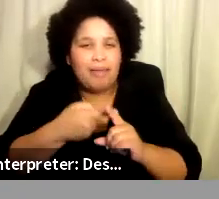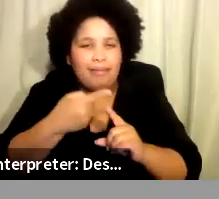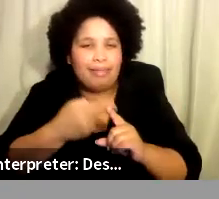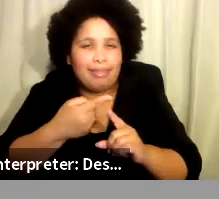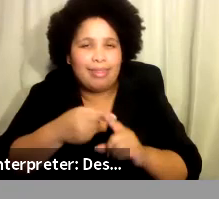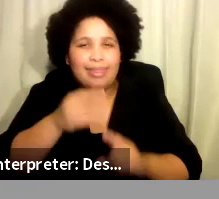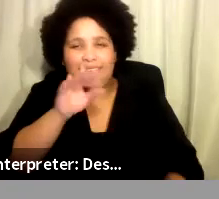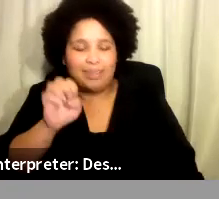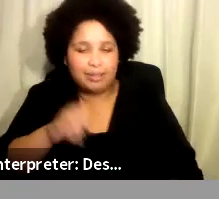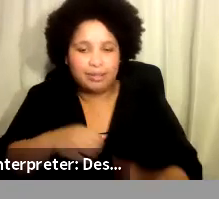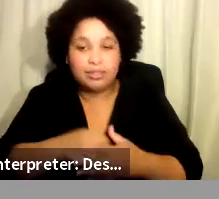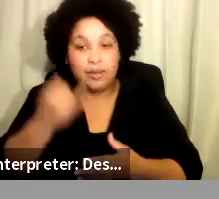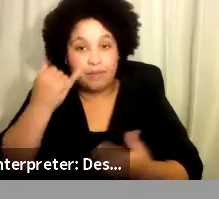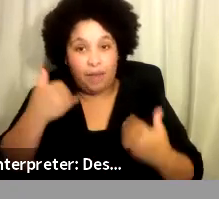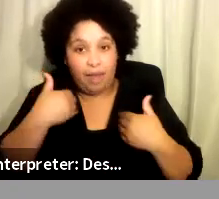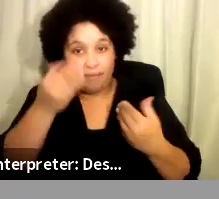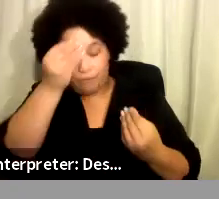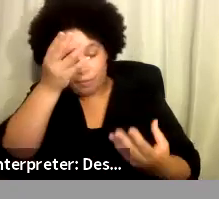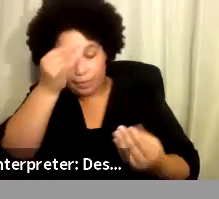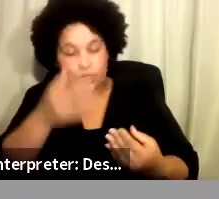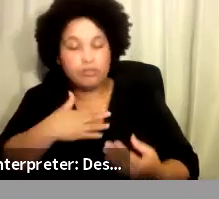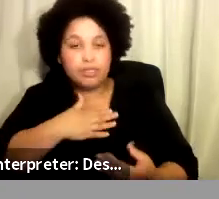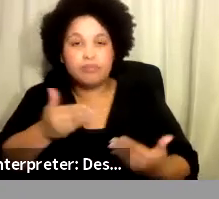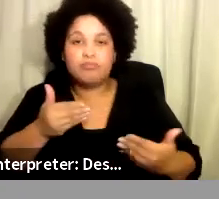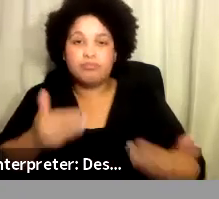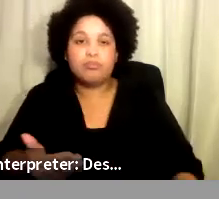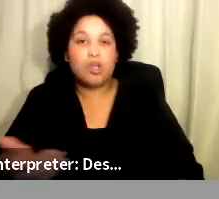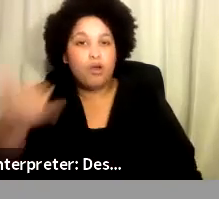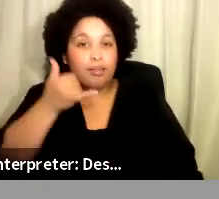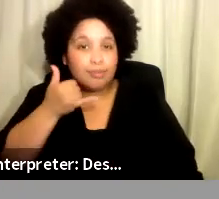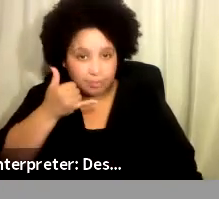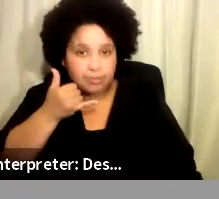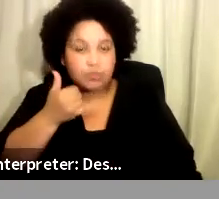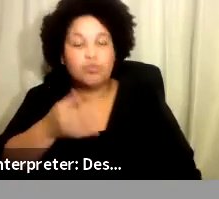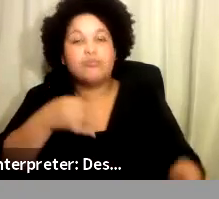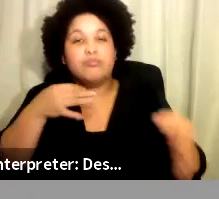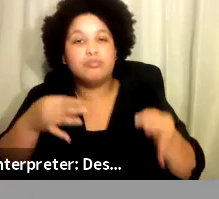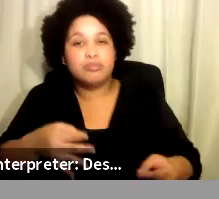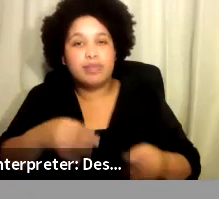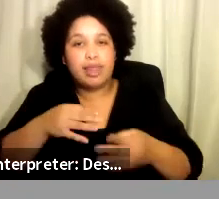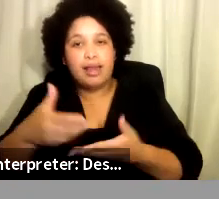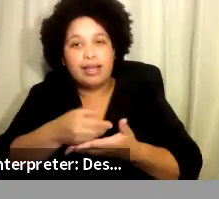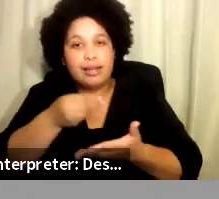So if you have that information, give us a call and we can talk you through what the income